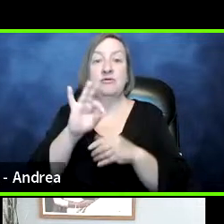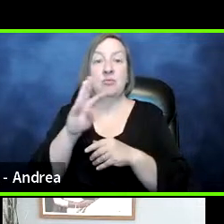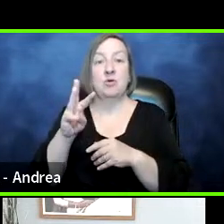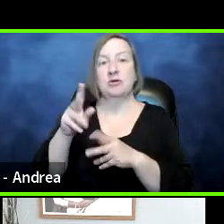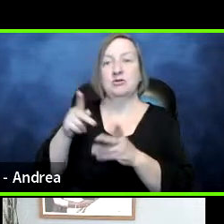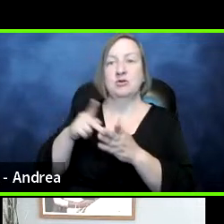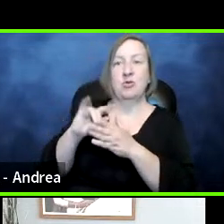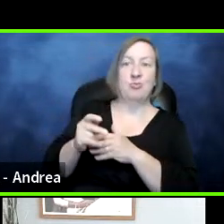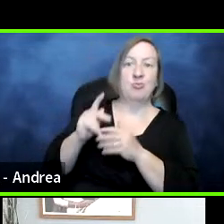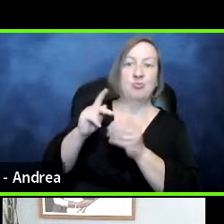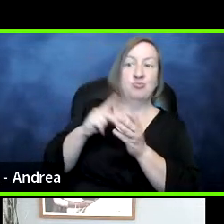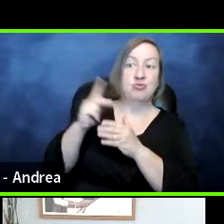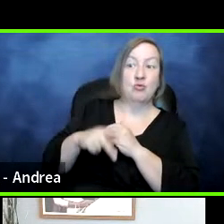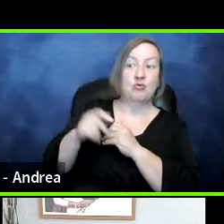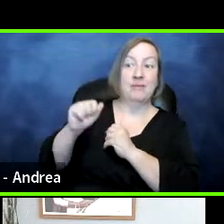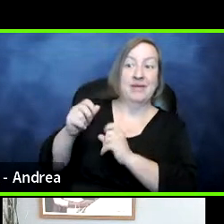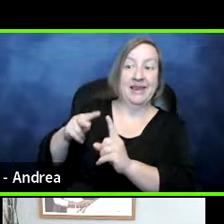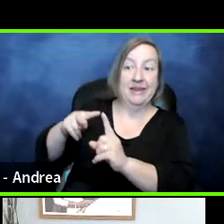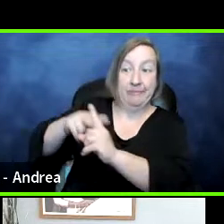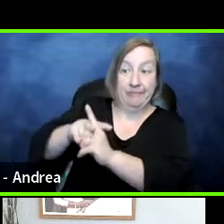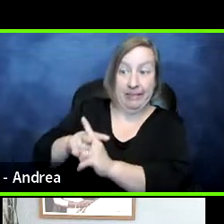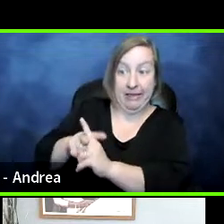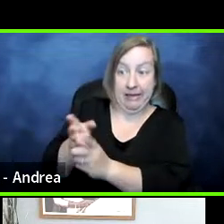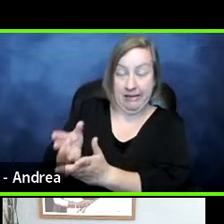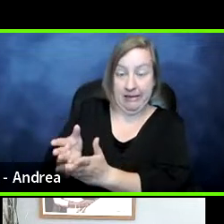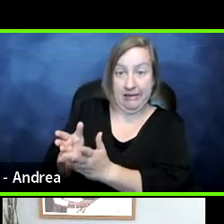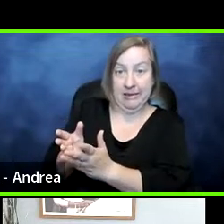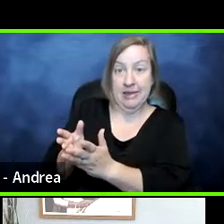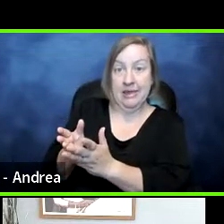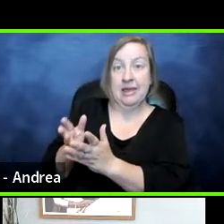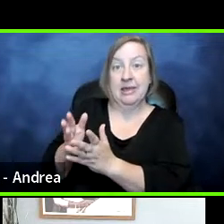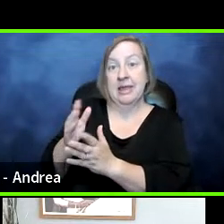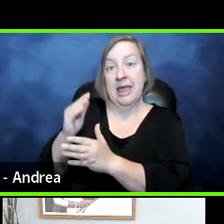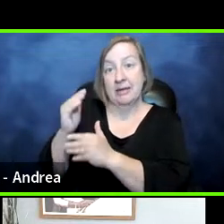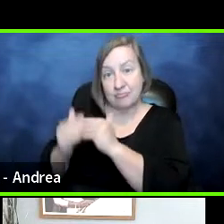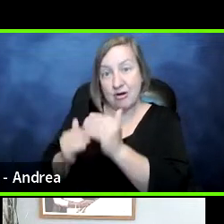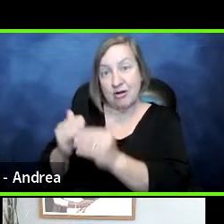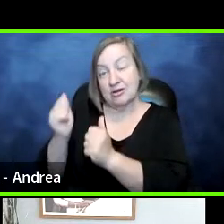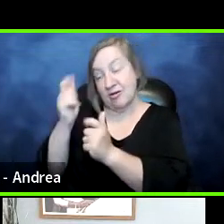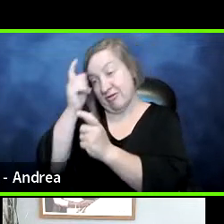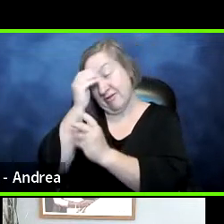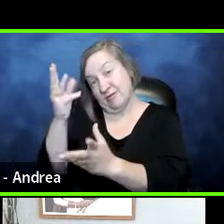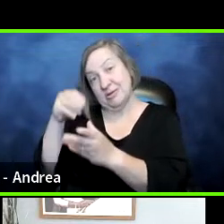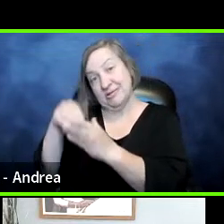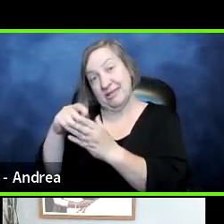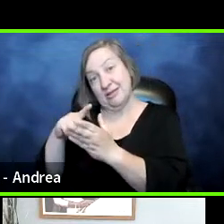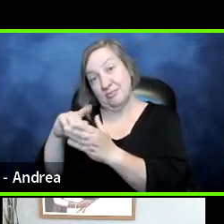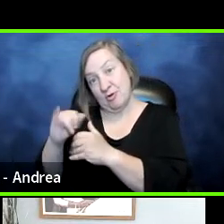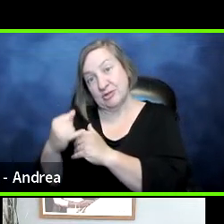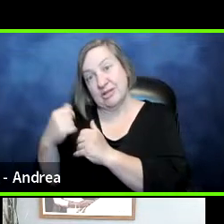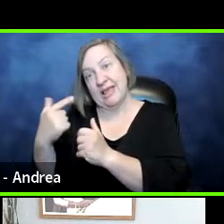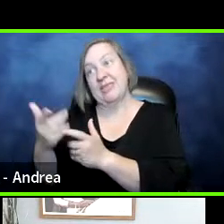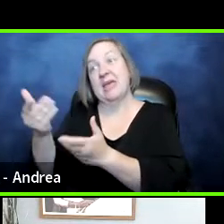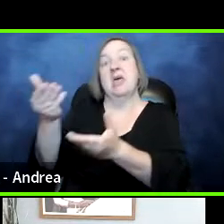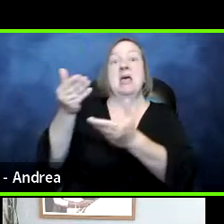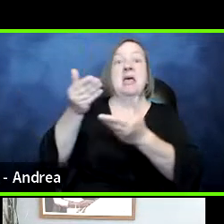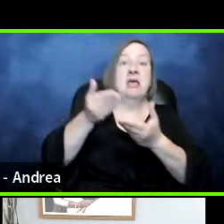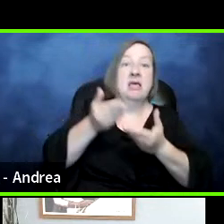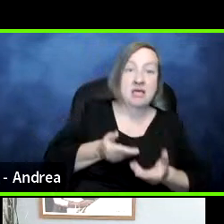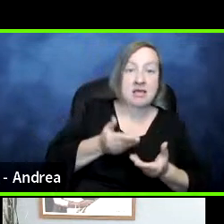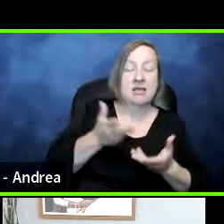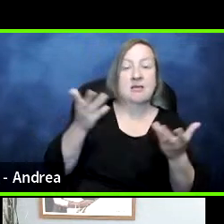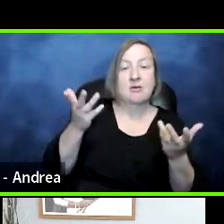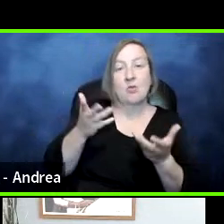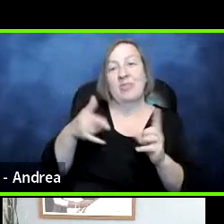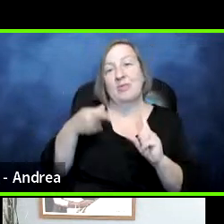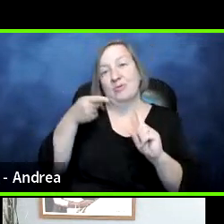of apply it and digest all of the information there is in the project and bring to us sort of what those salient